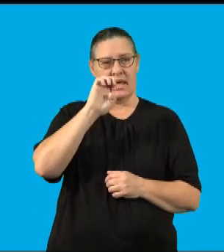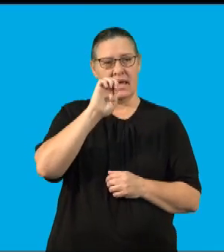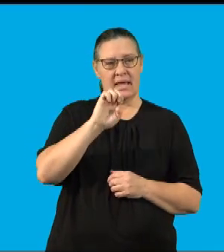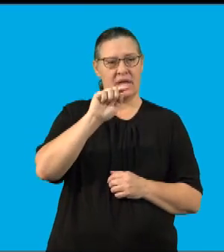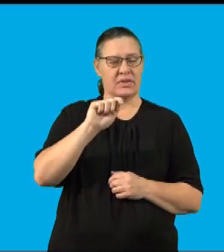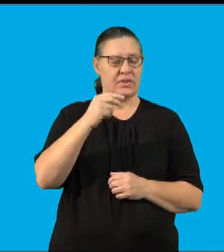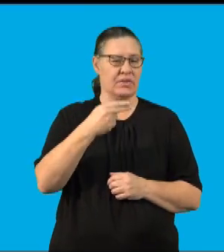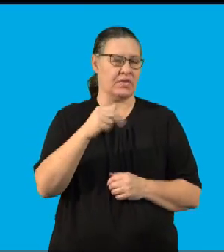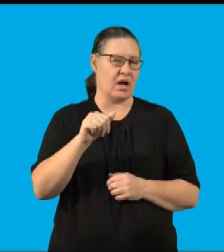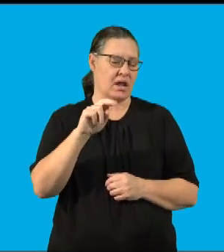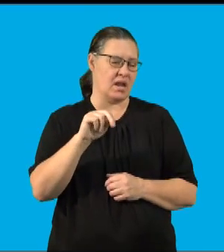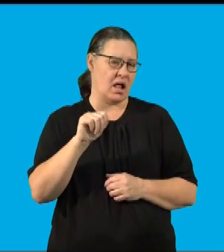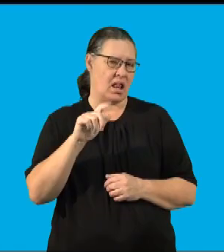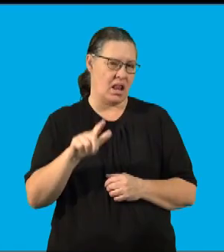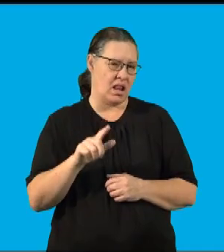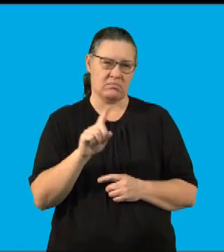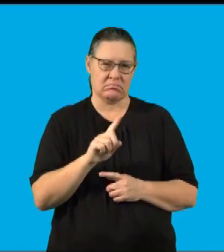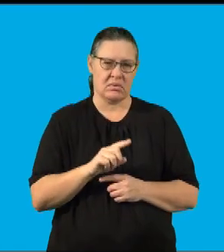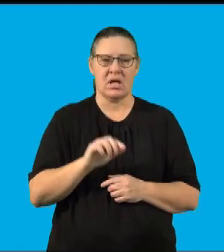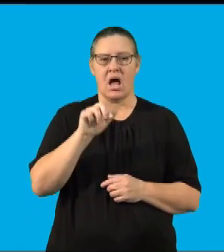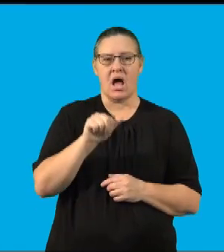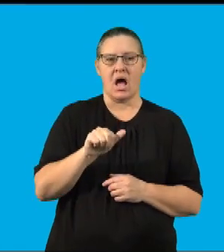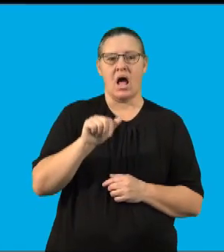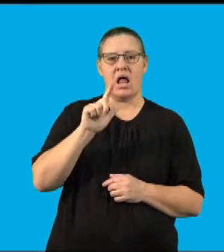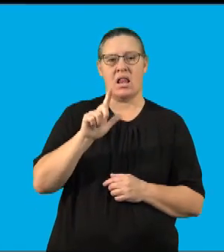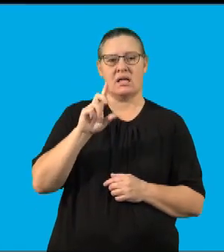ethanol, and ethanol, it is an aldehyde.